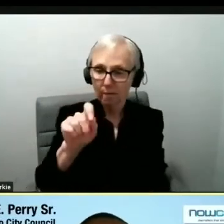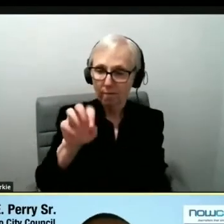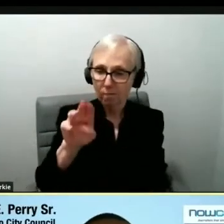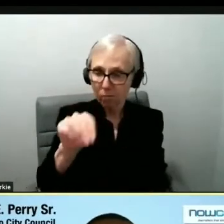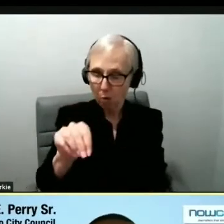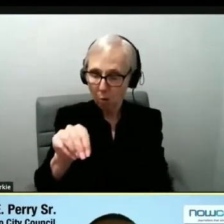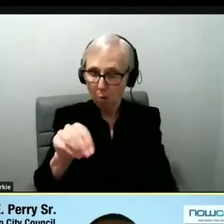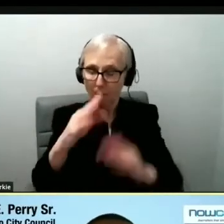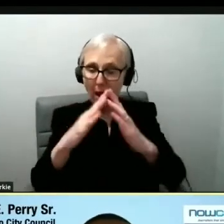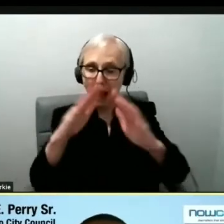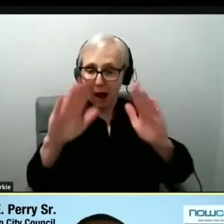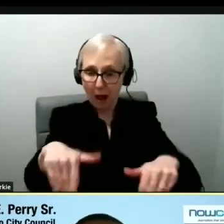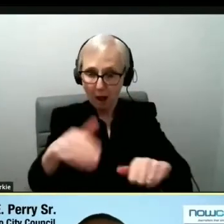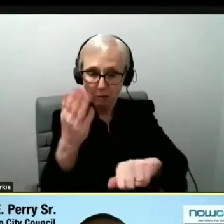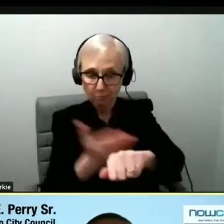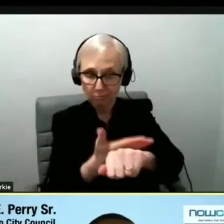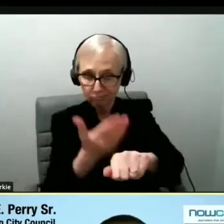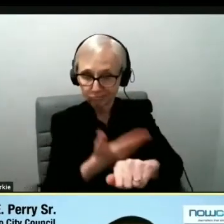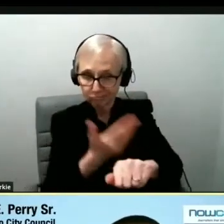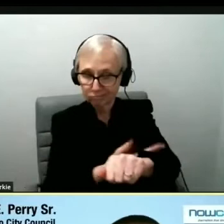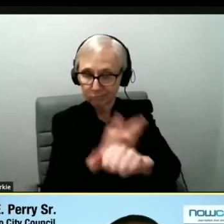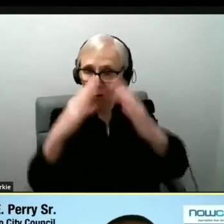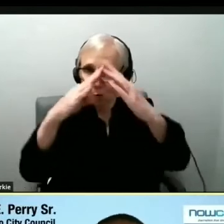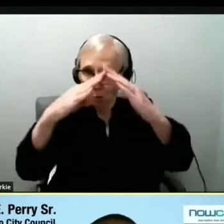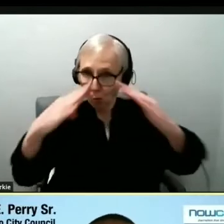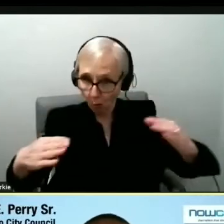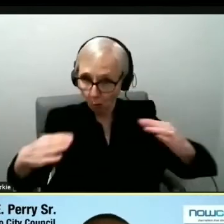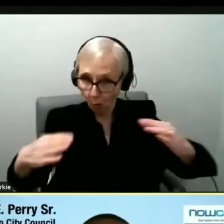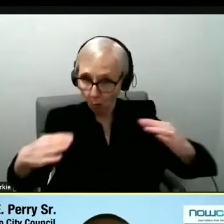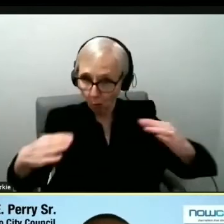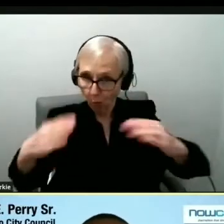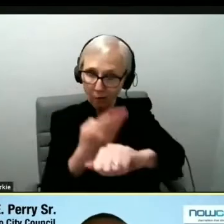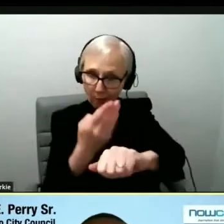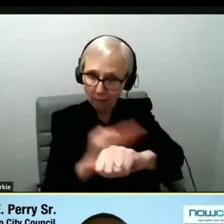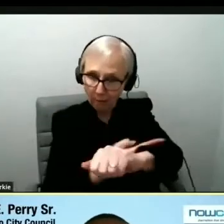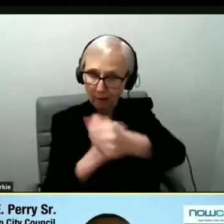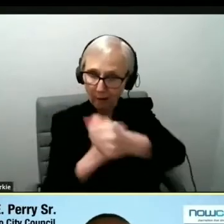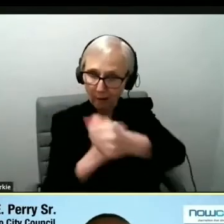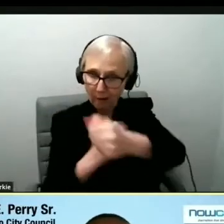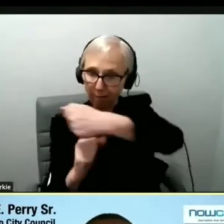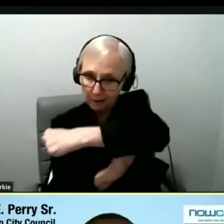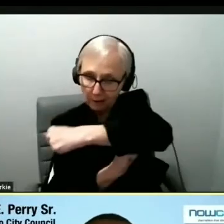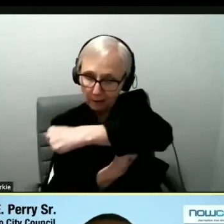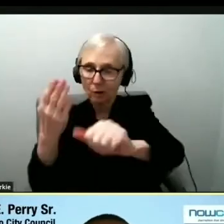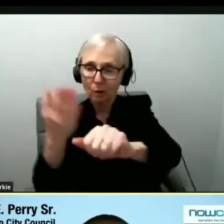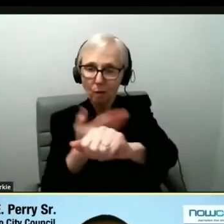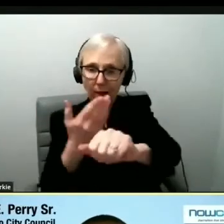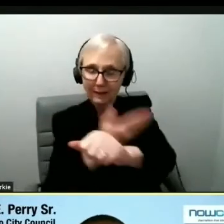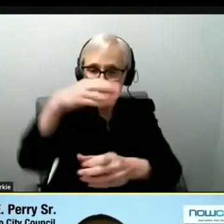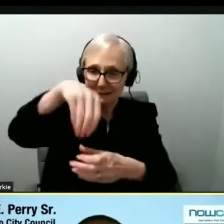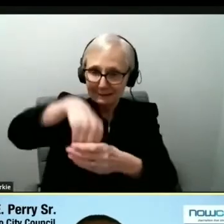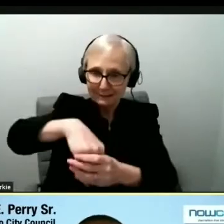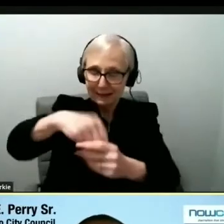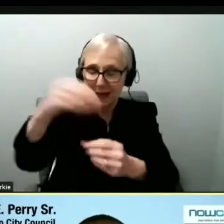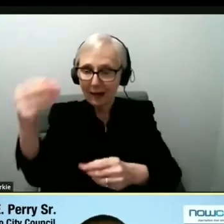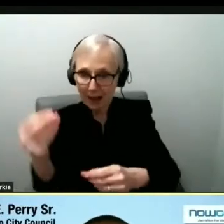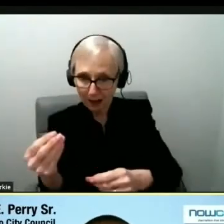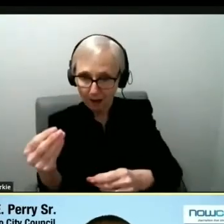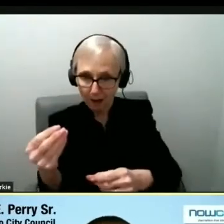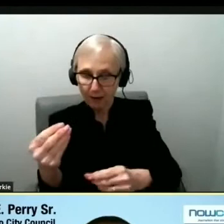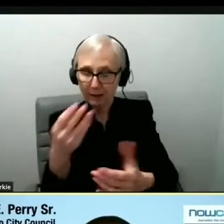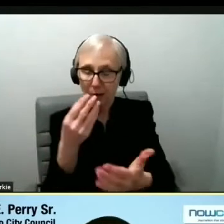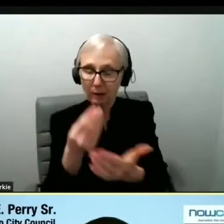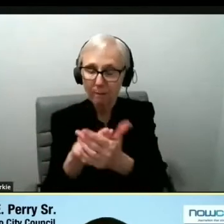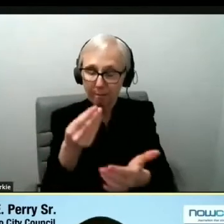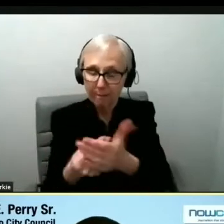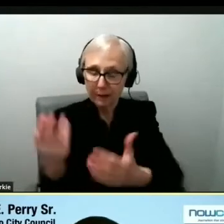repair for our people here. We need roof repair. We need foundation repair. These people need repair, period, from the inside out. So we need to get money in their